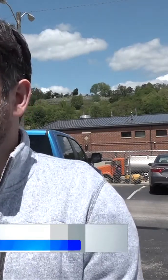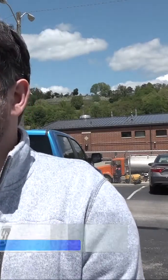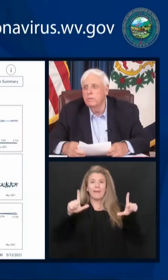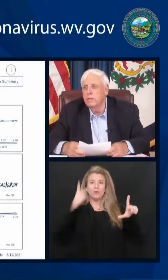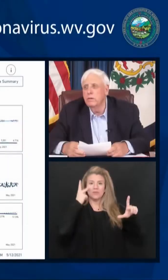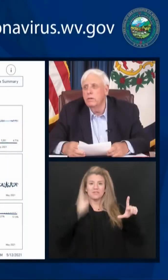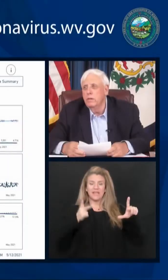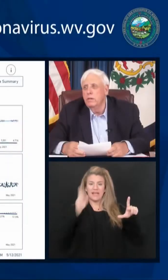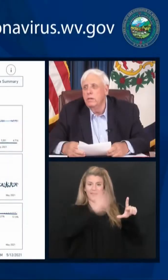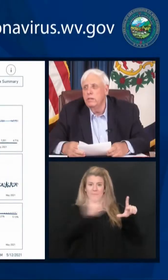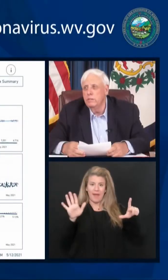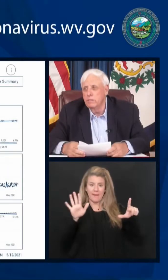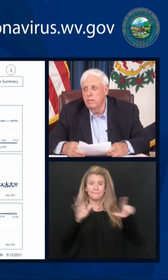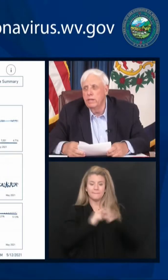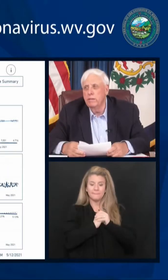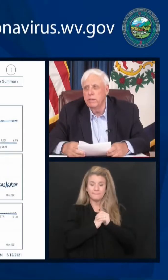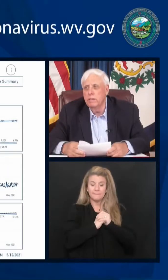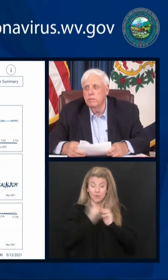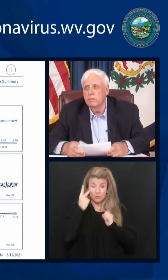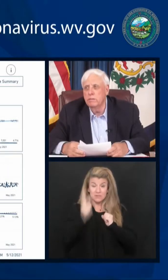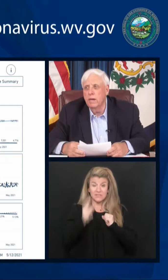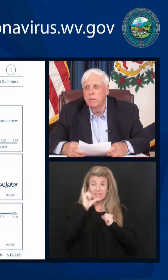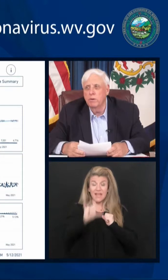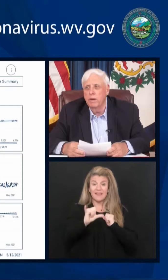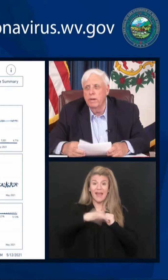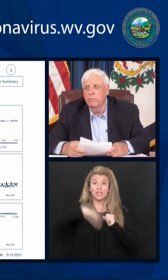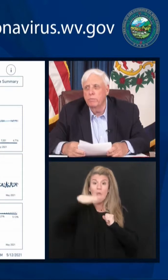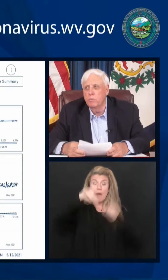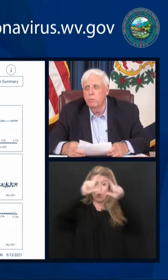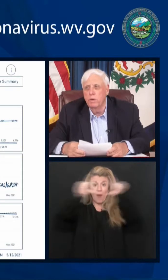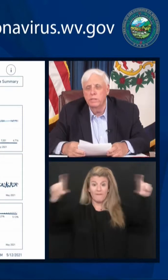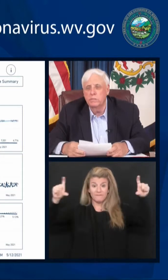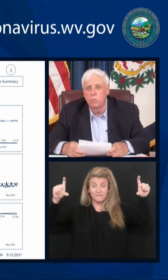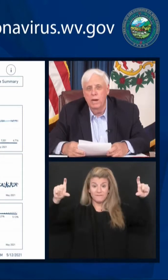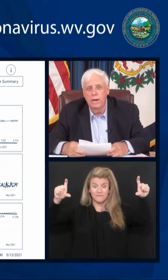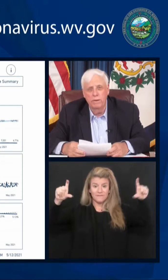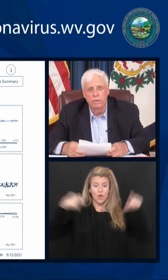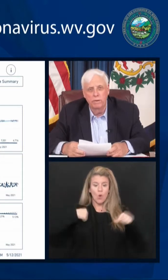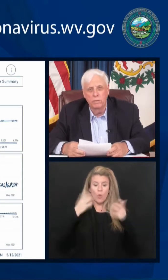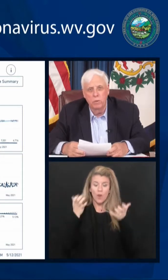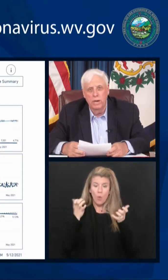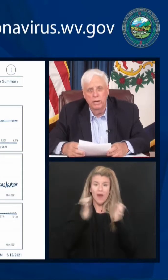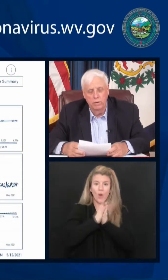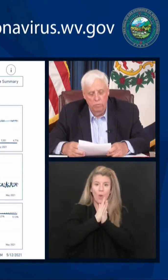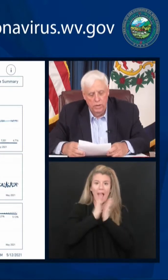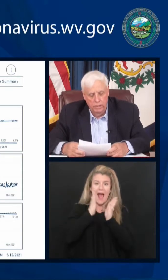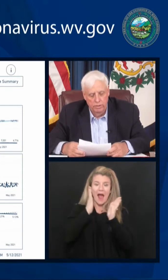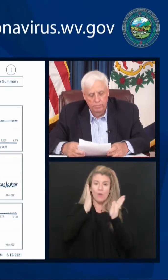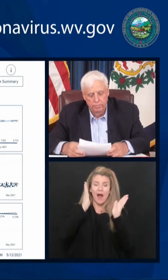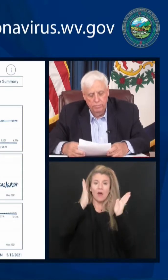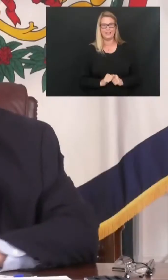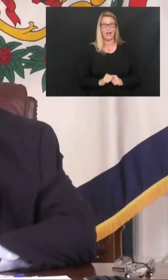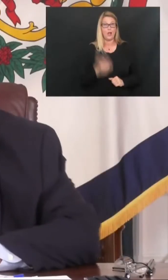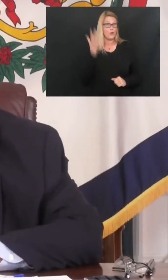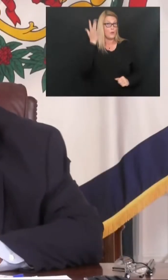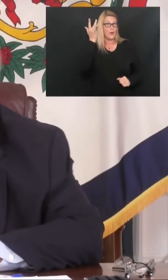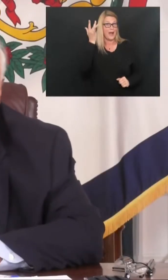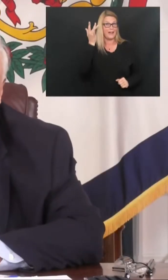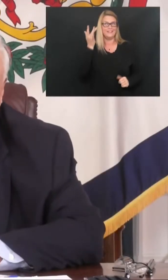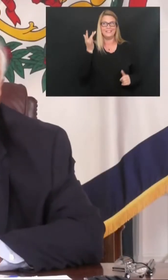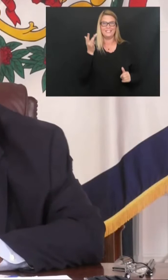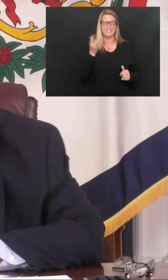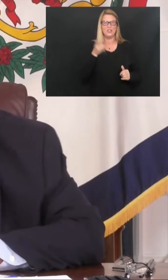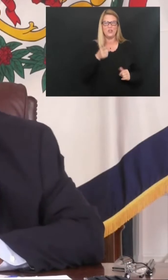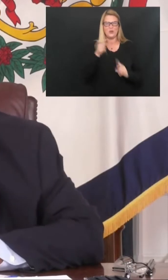used for. The governor did not give a target date for when state benefits might end, nor did he say whether West Virginia will again require